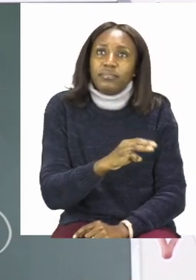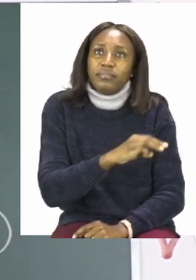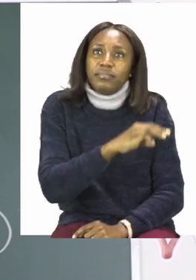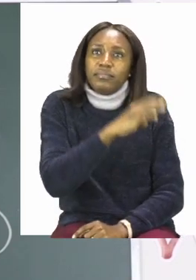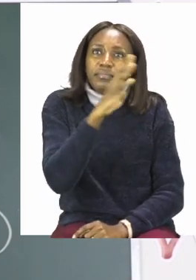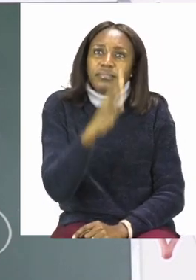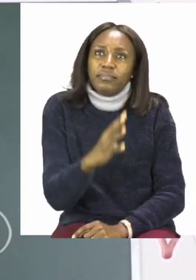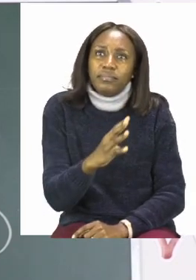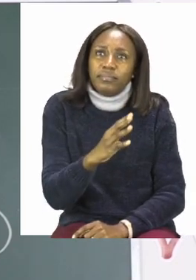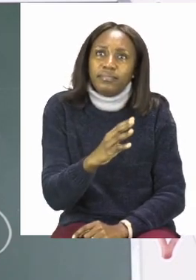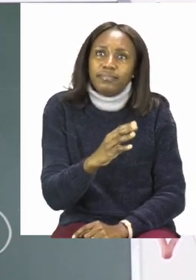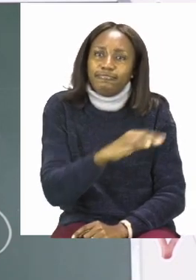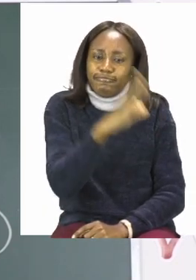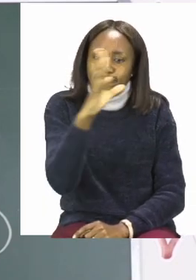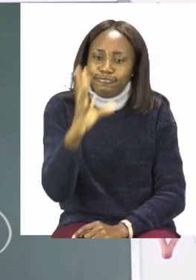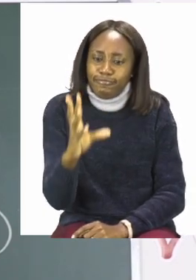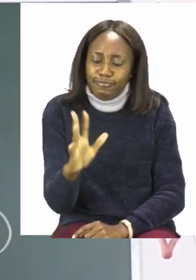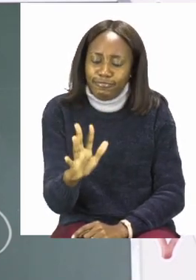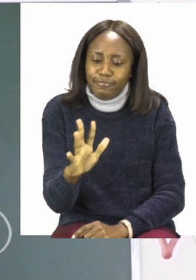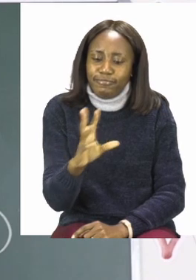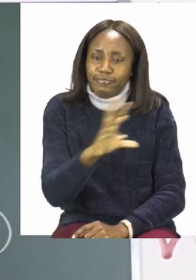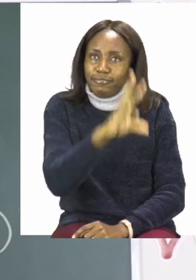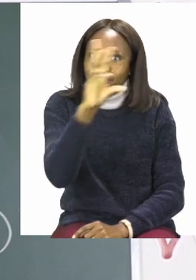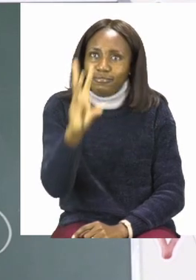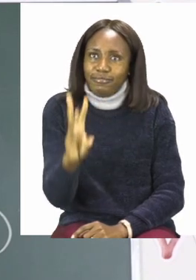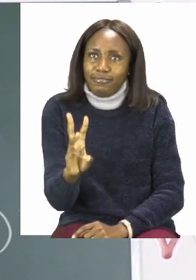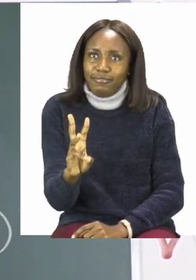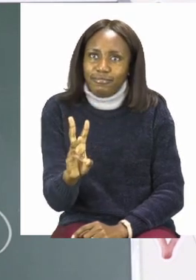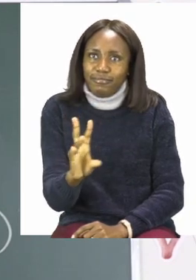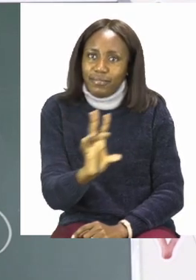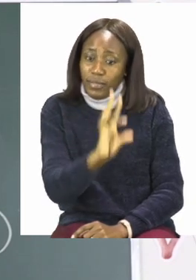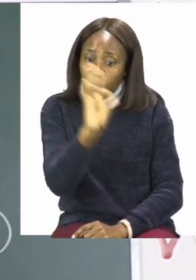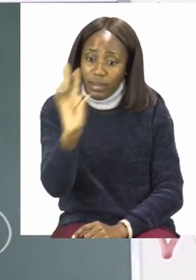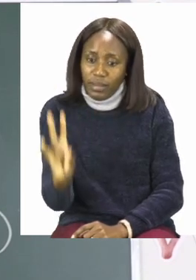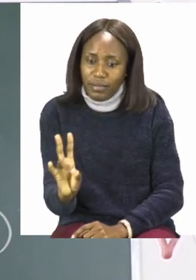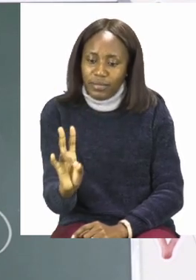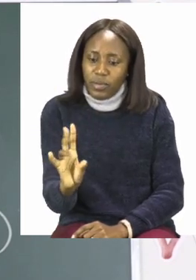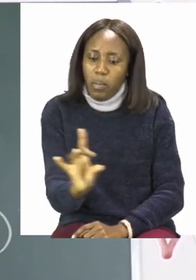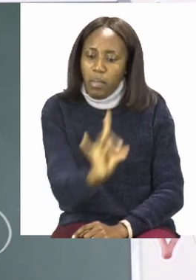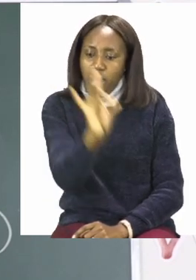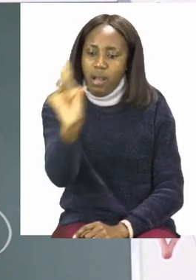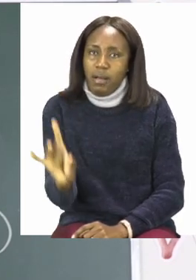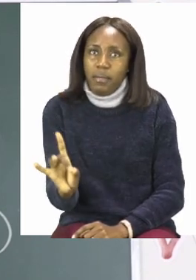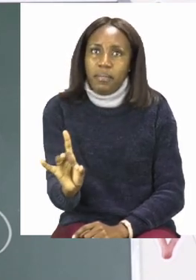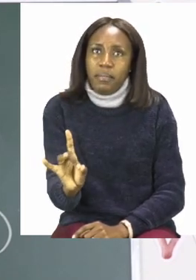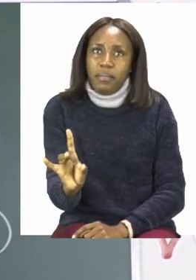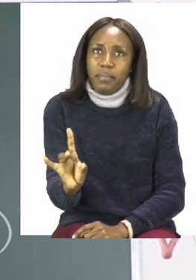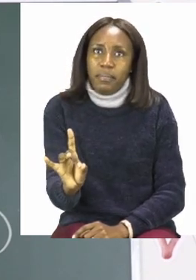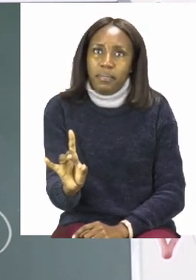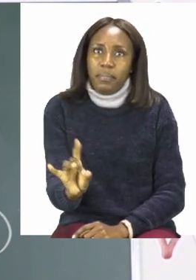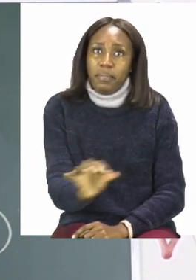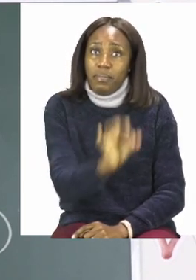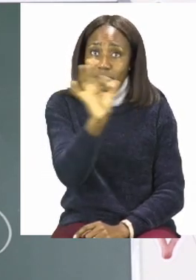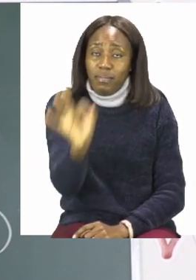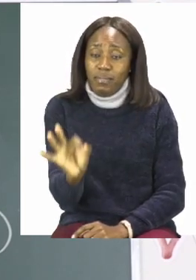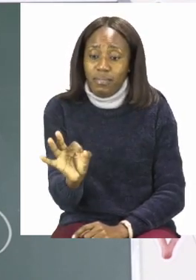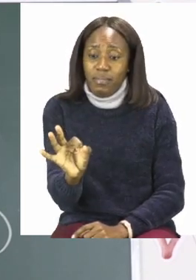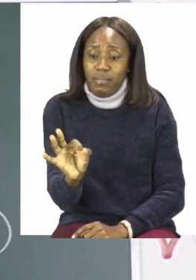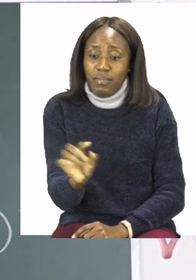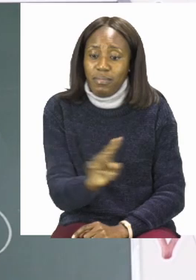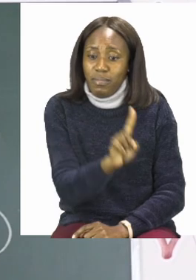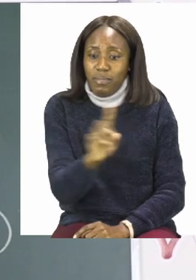4, 5, 6, 7, 8, 9,